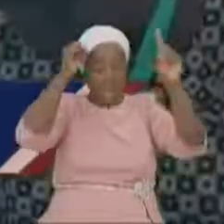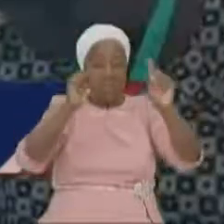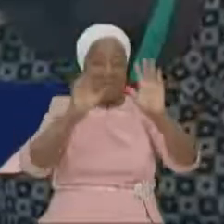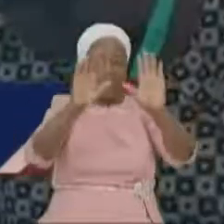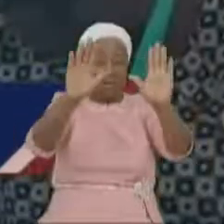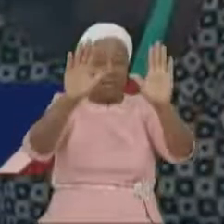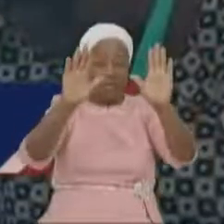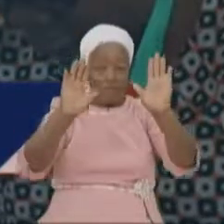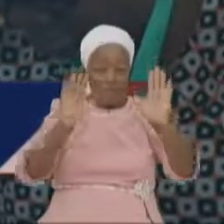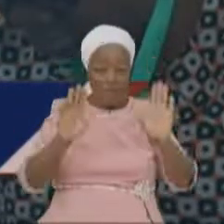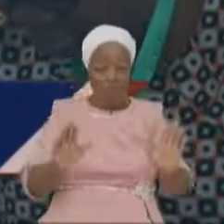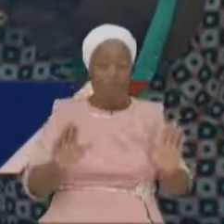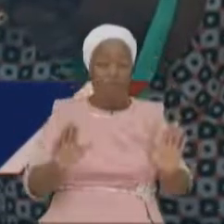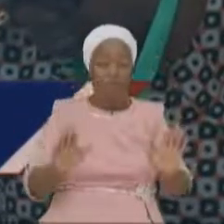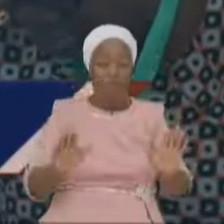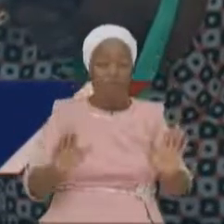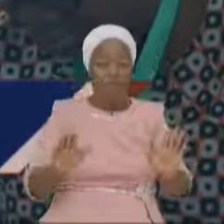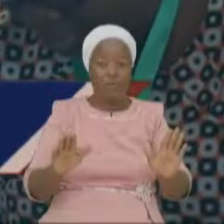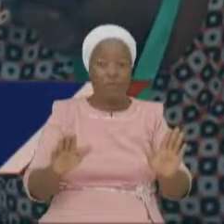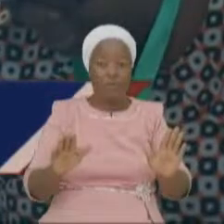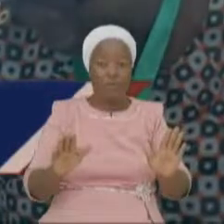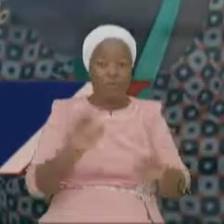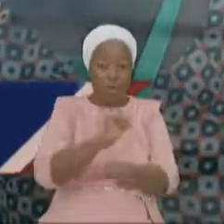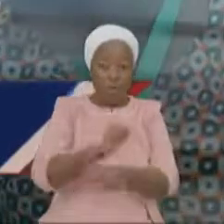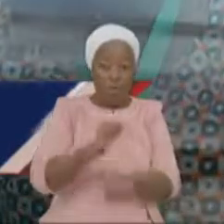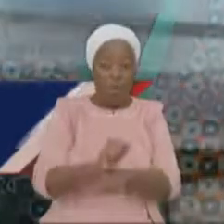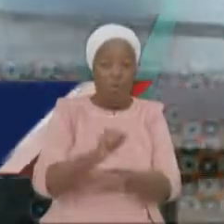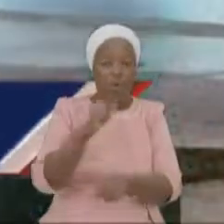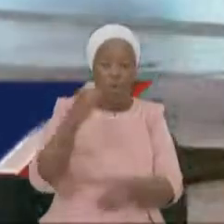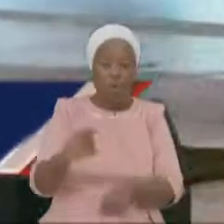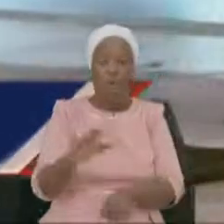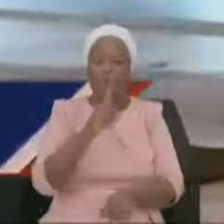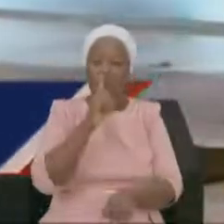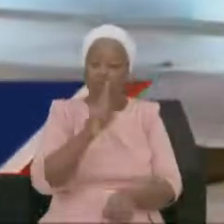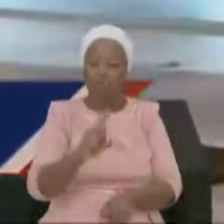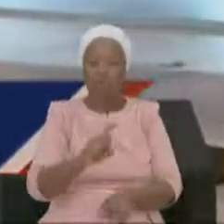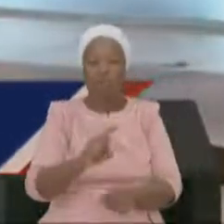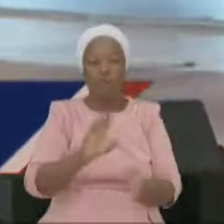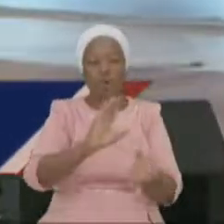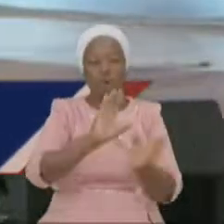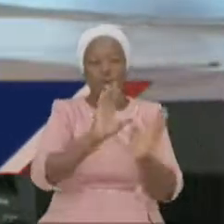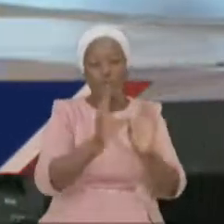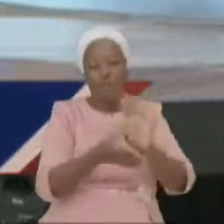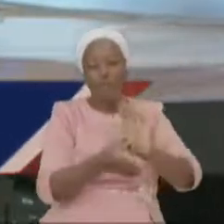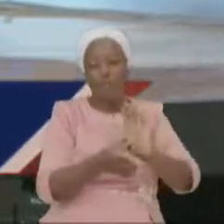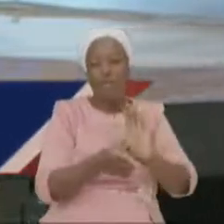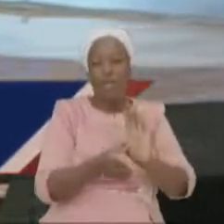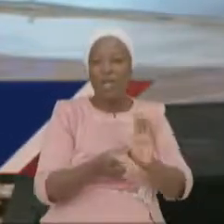wonders of true conversion. You know, there are some people that will say,